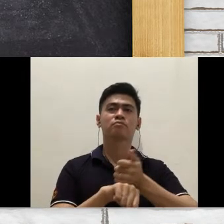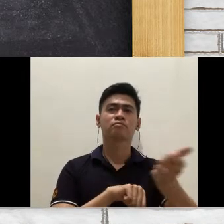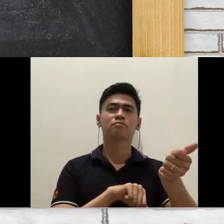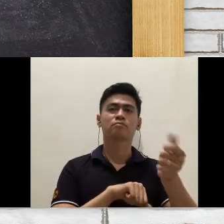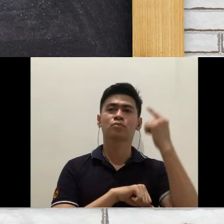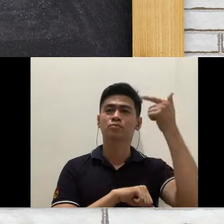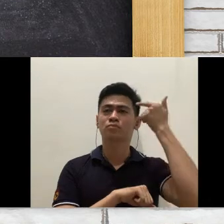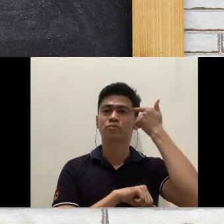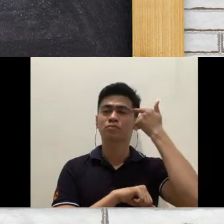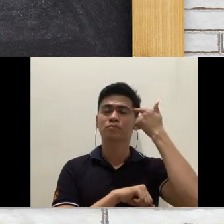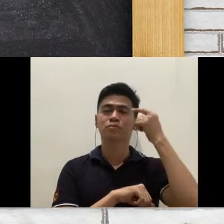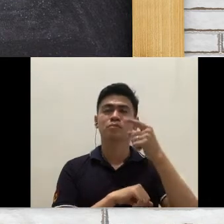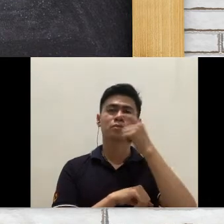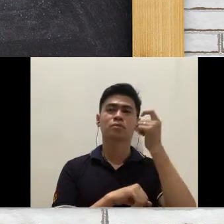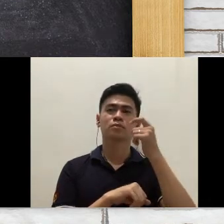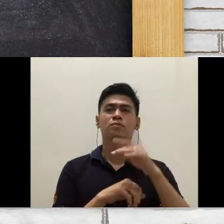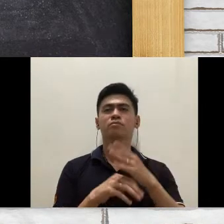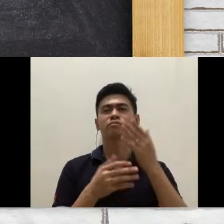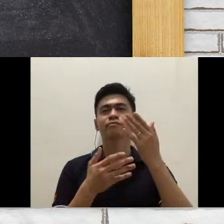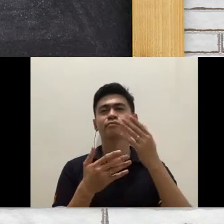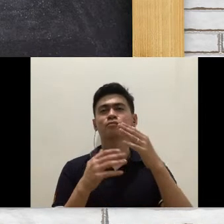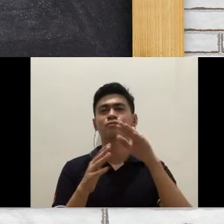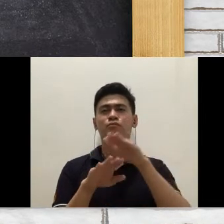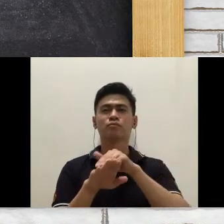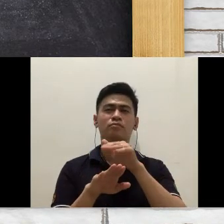in the crisis.